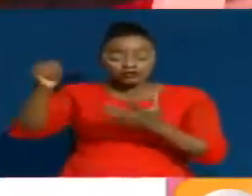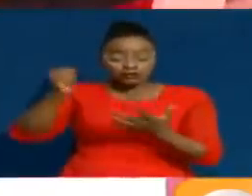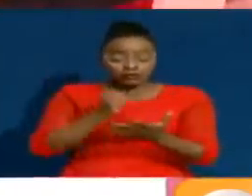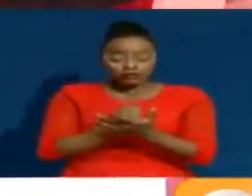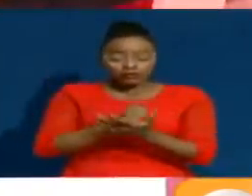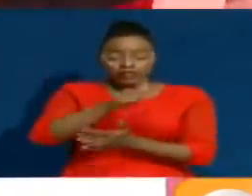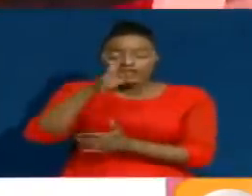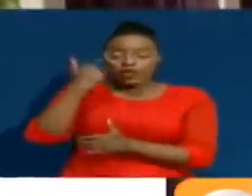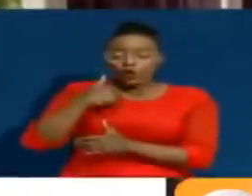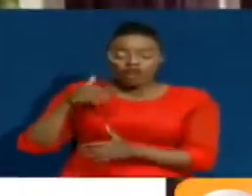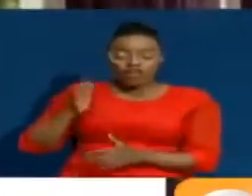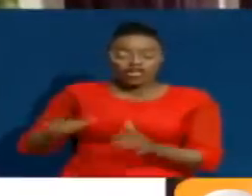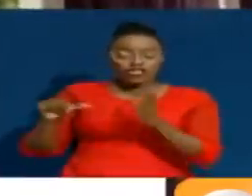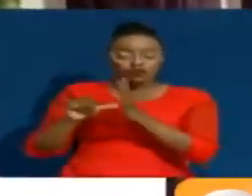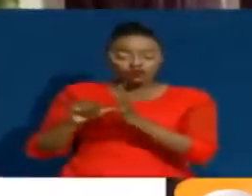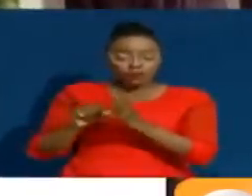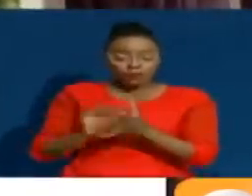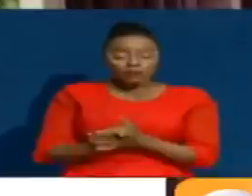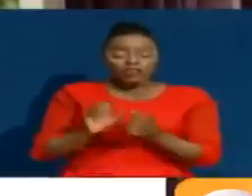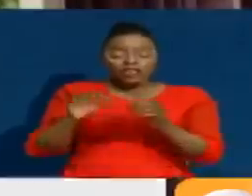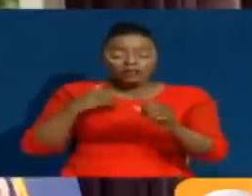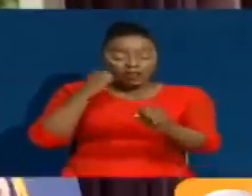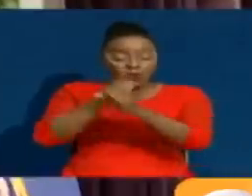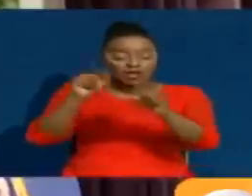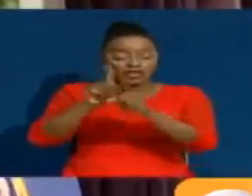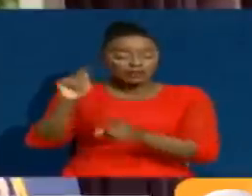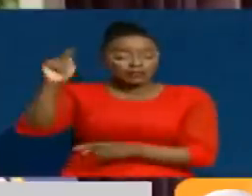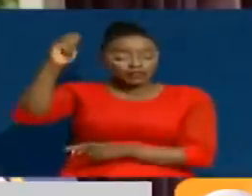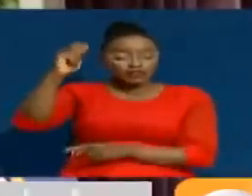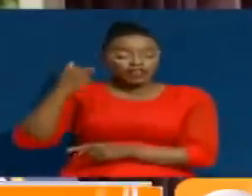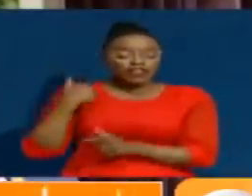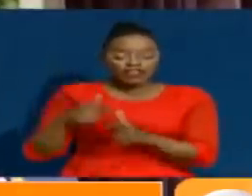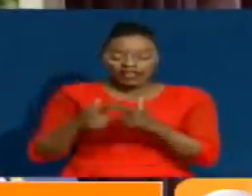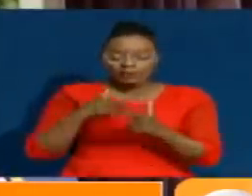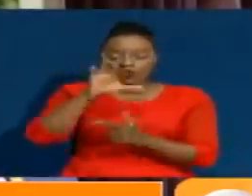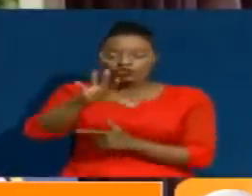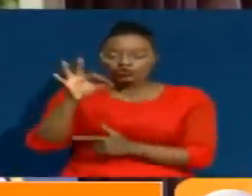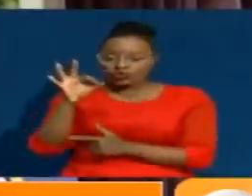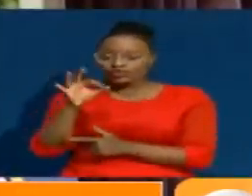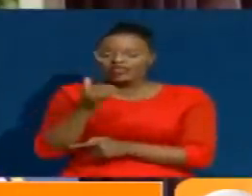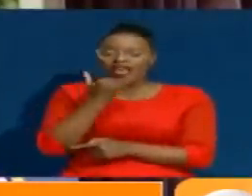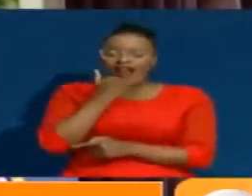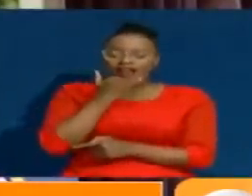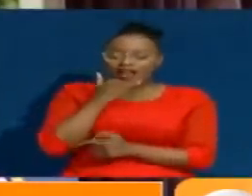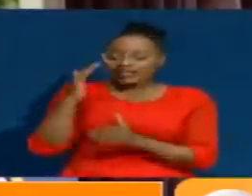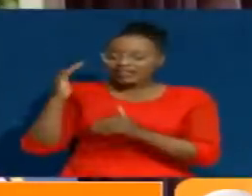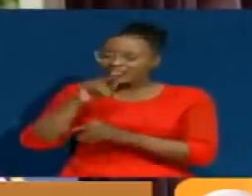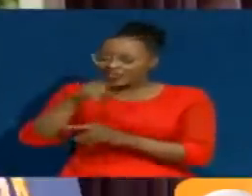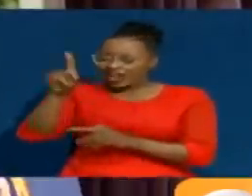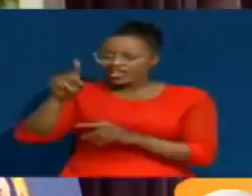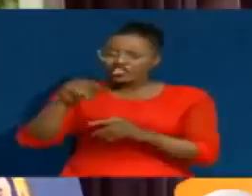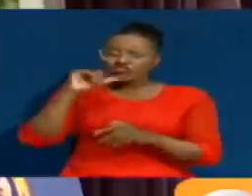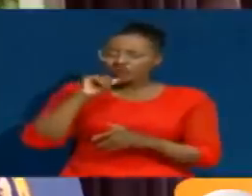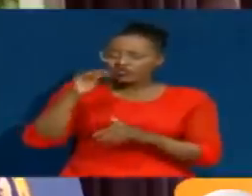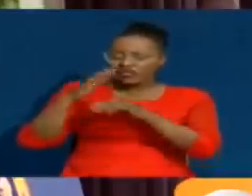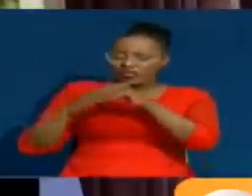kuwateua majaji walio na dosari. As long as I serve as president, I will choose the right over the convenient, I will choose the